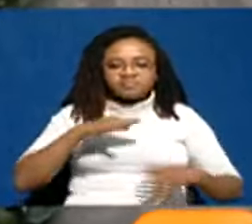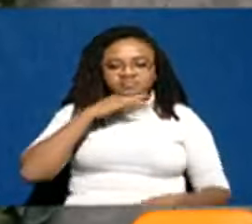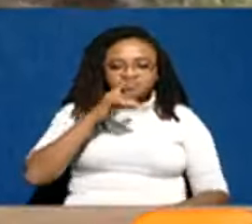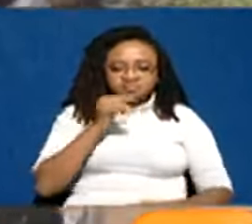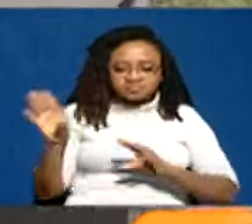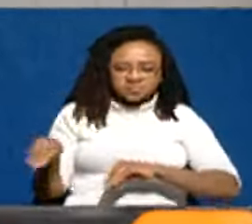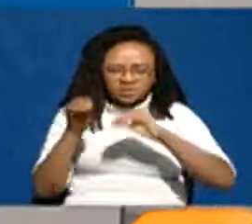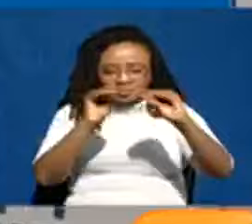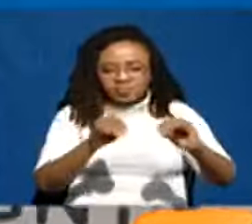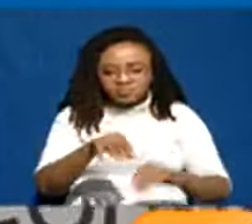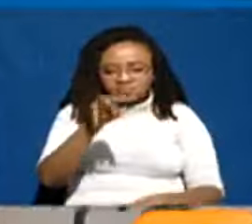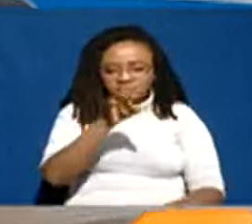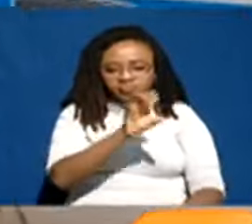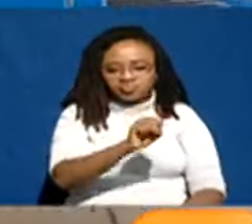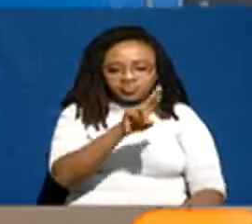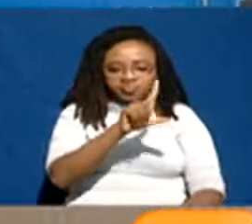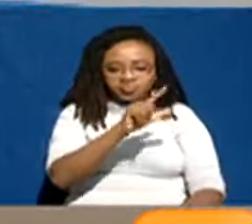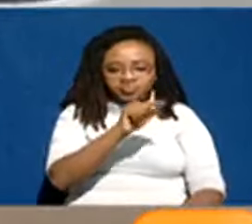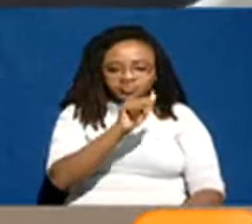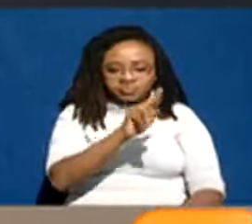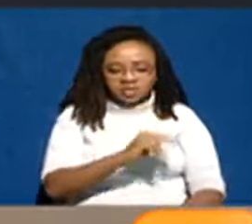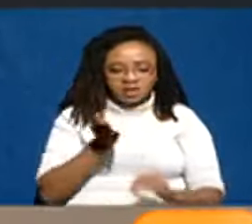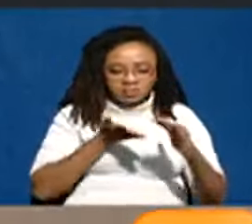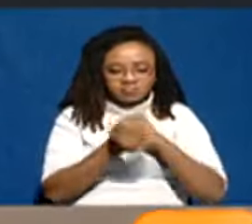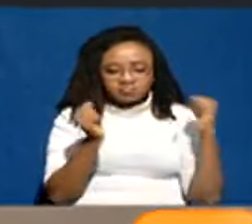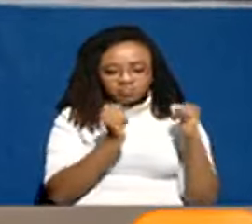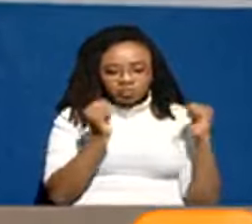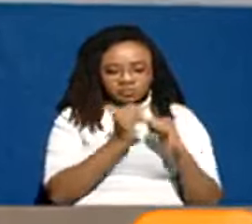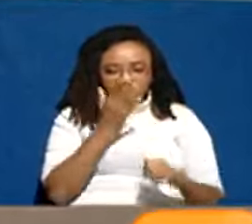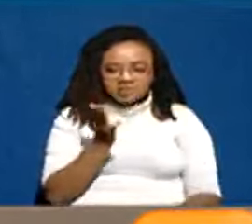moved to the Sultan Hamud County Morgue. Laura Otieno, Citizen TV.